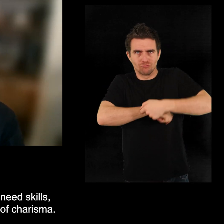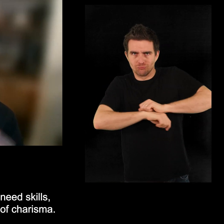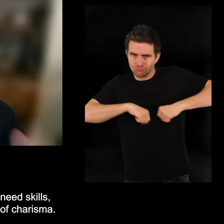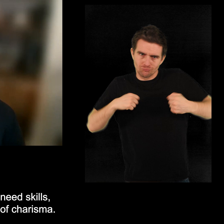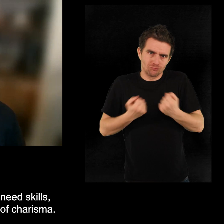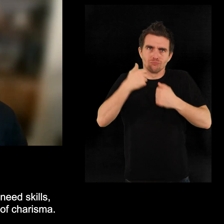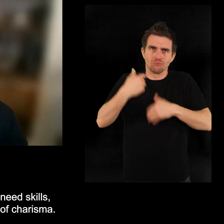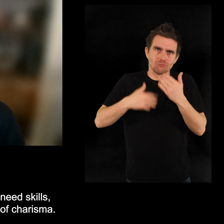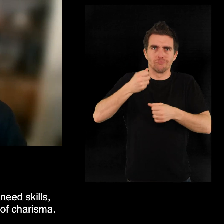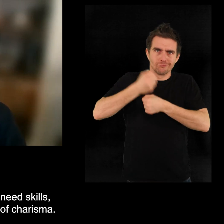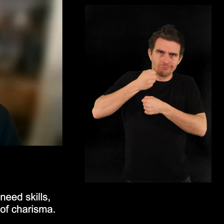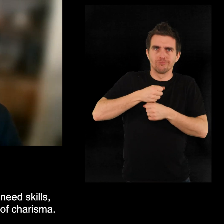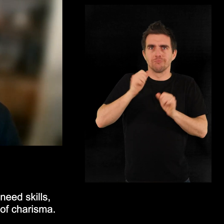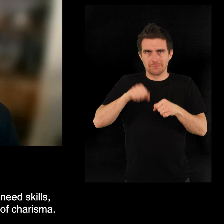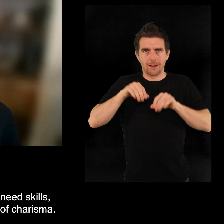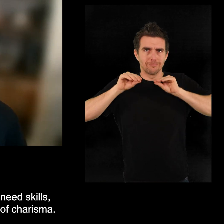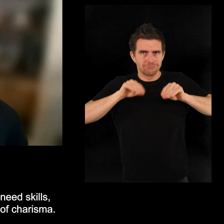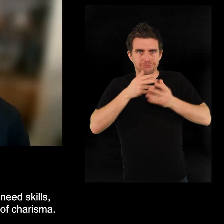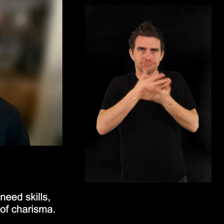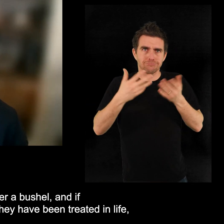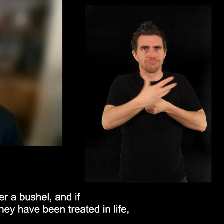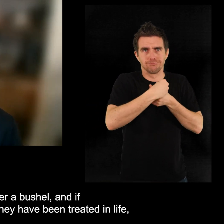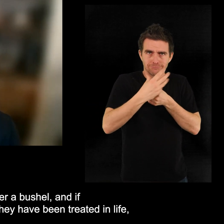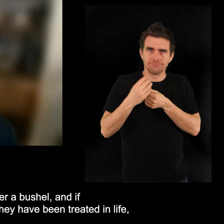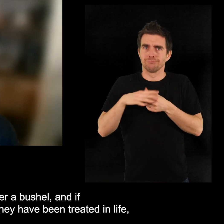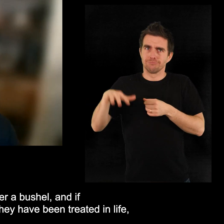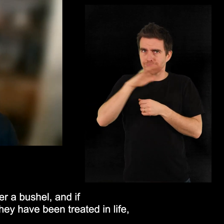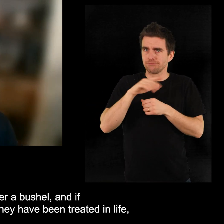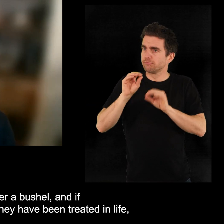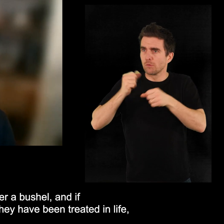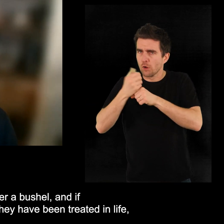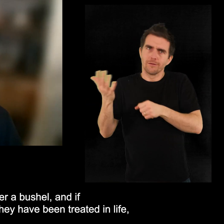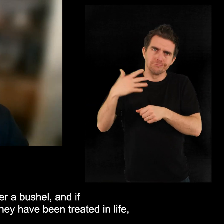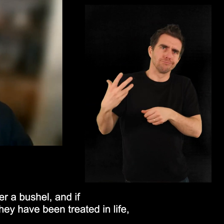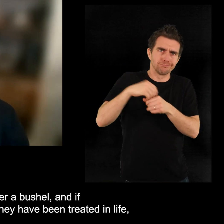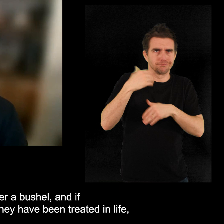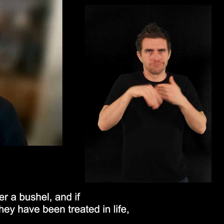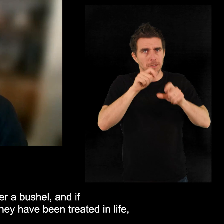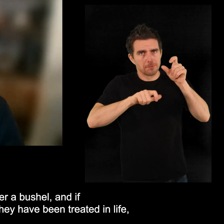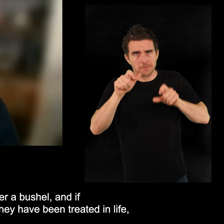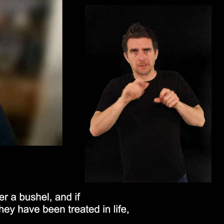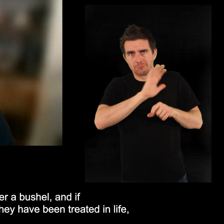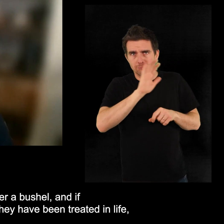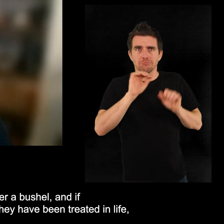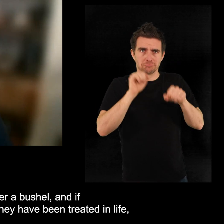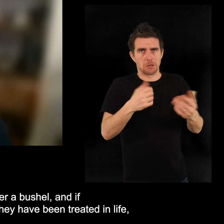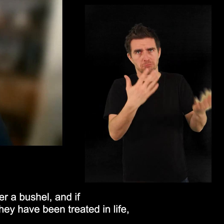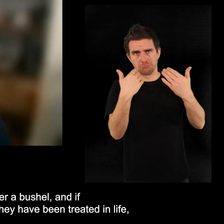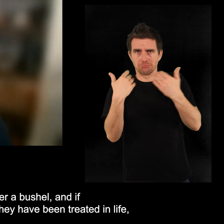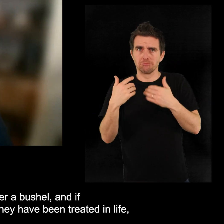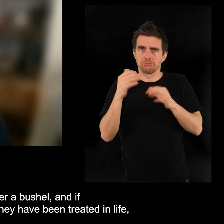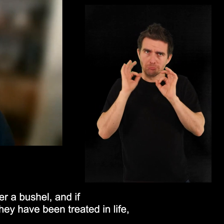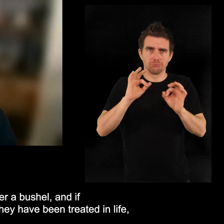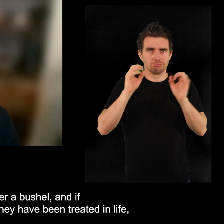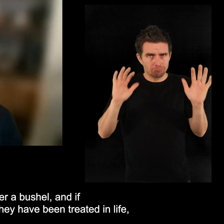also need skills. You need to have some sort of charisma. You can't hide your light under a bushel. And if people, because of the way they've